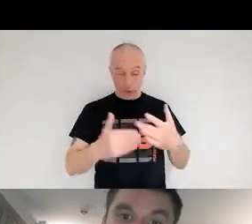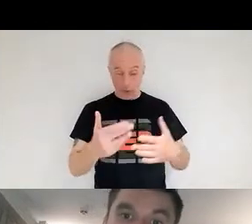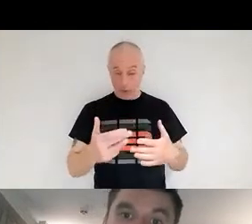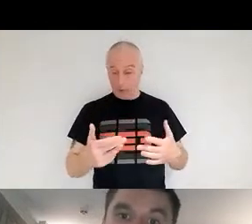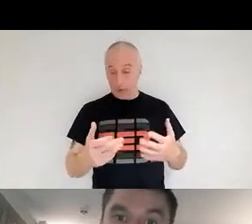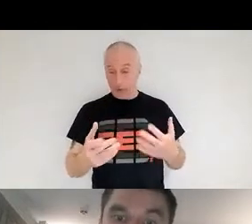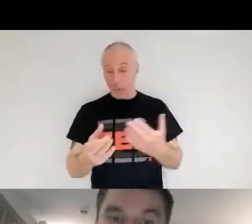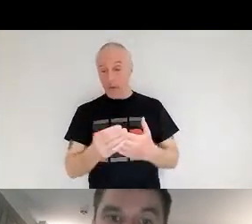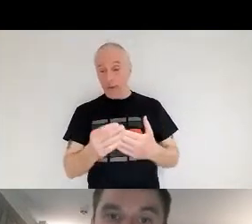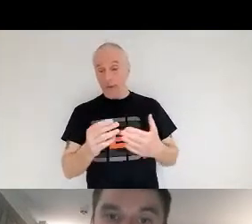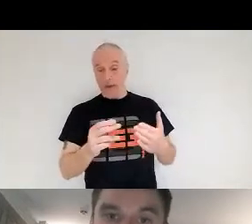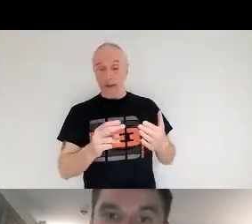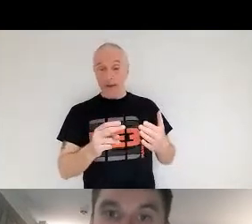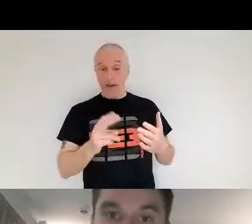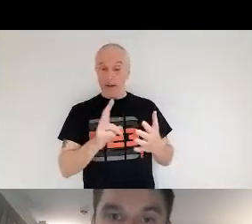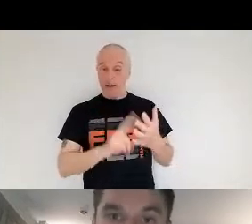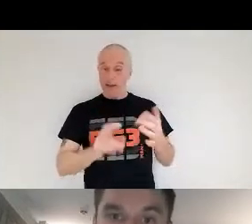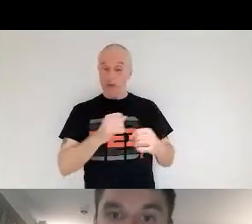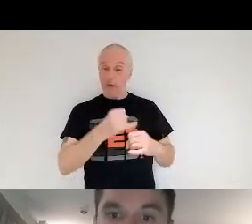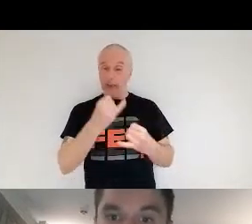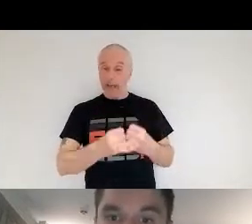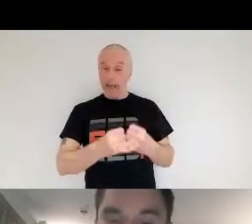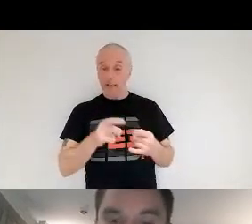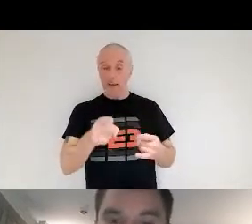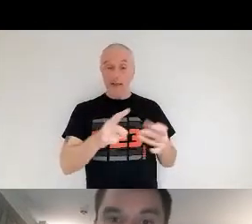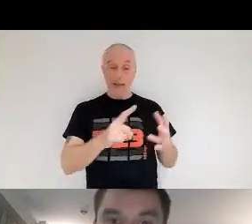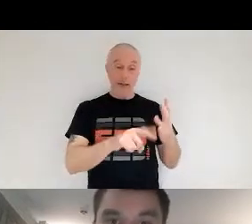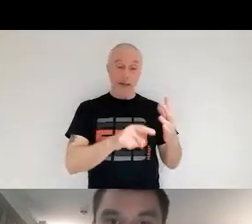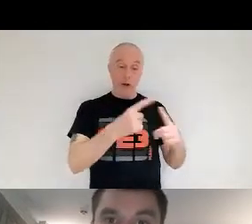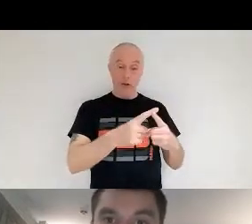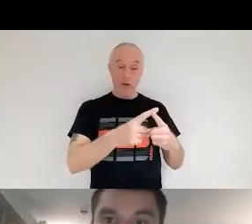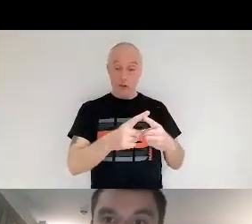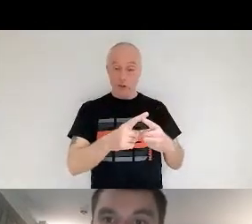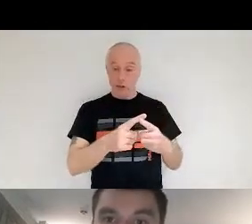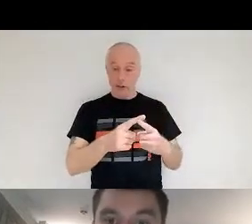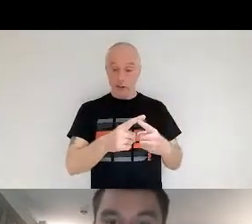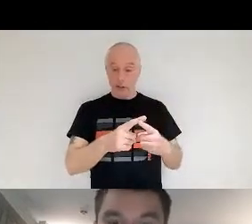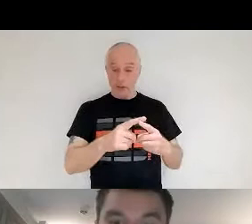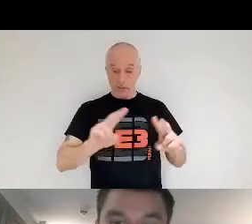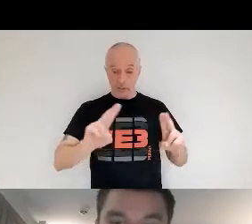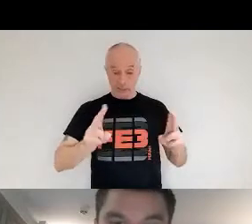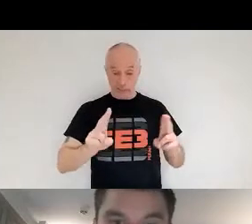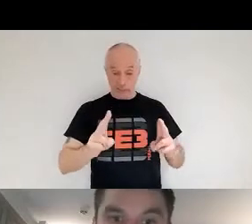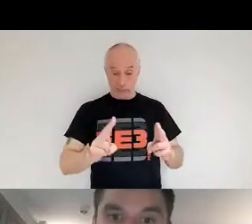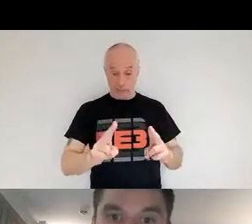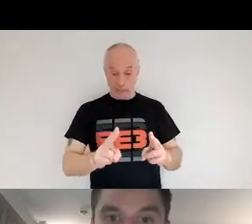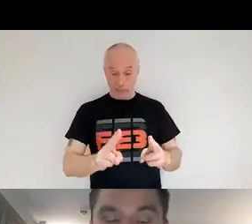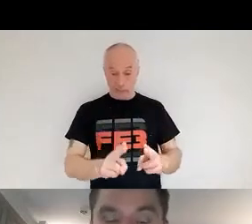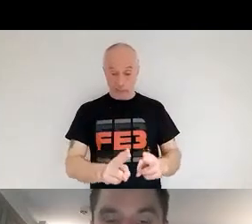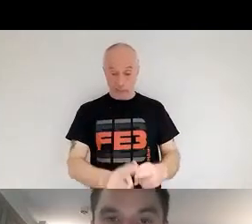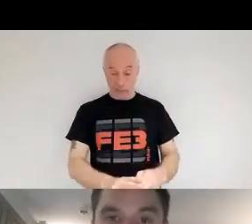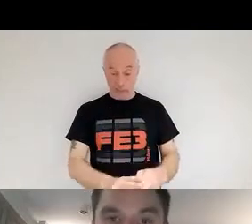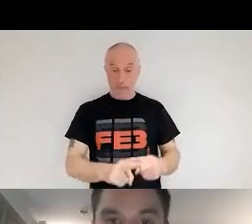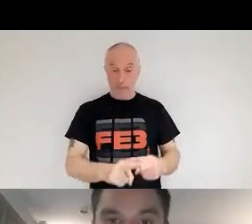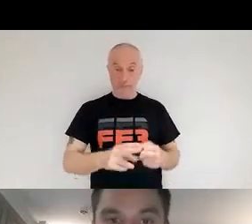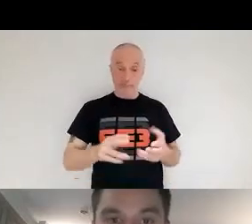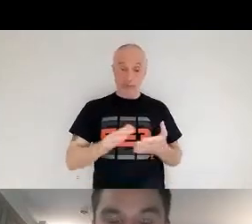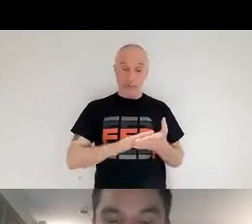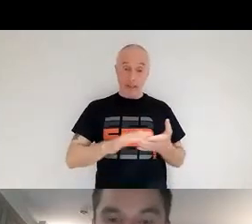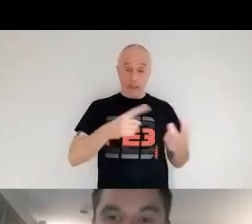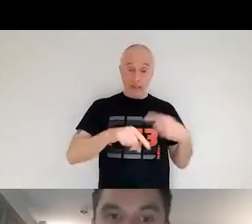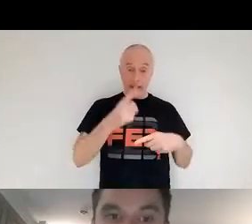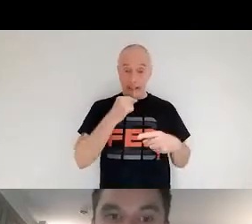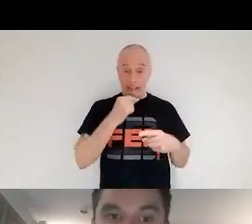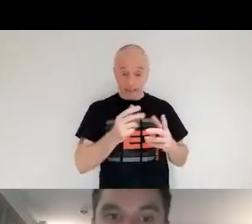starved the combustion of oxygen. And what this enabled us to do is simulate all of the faults that